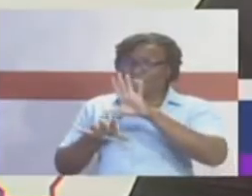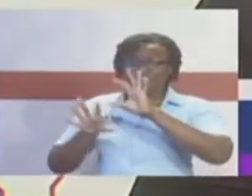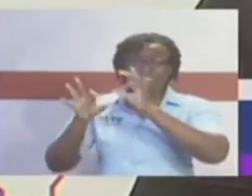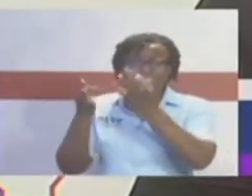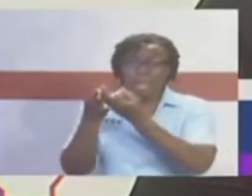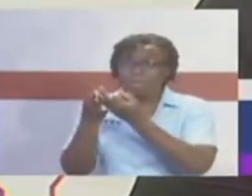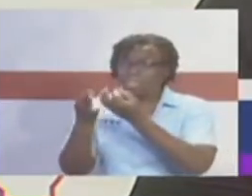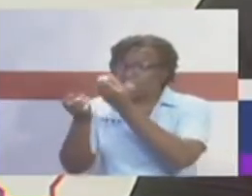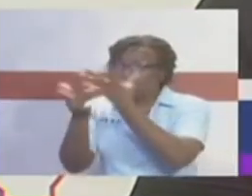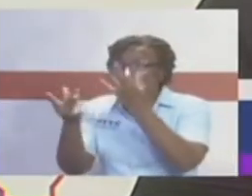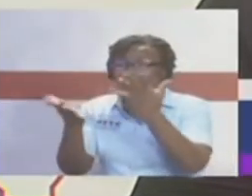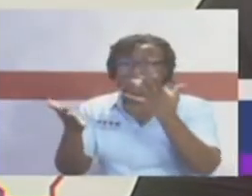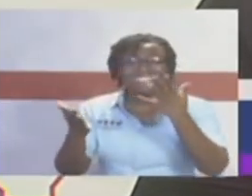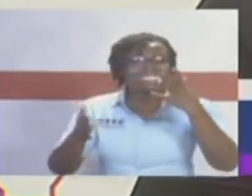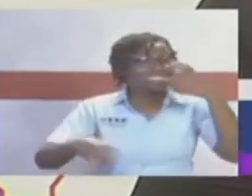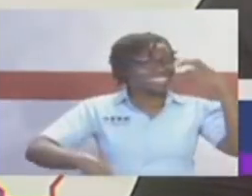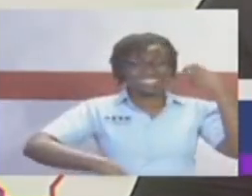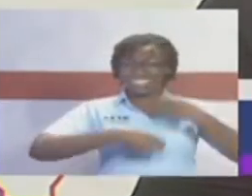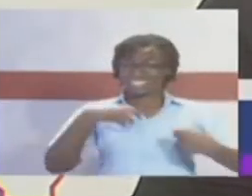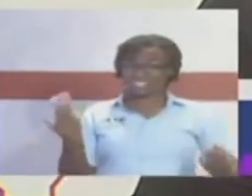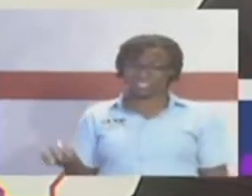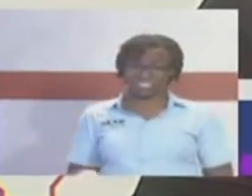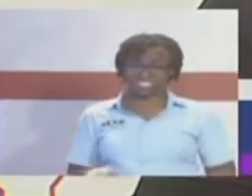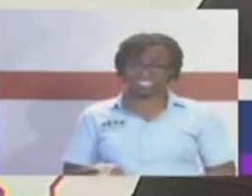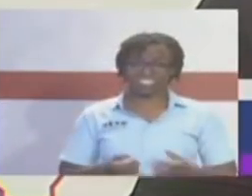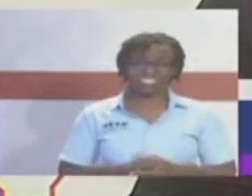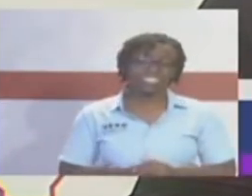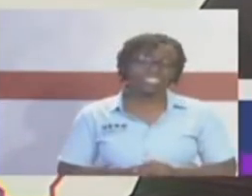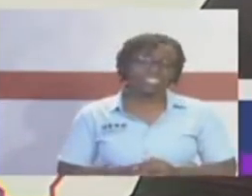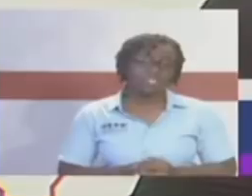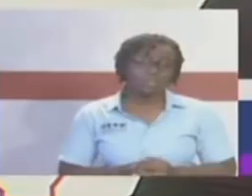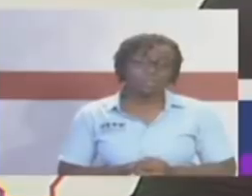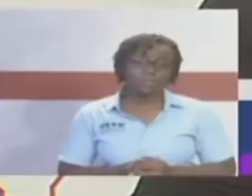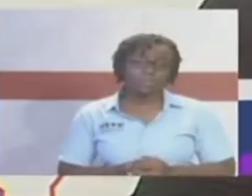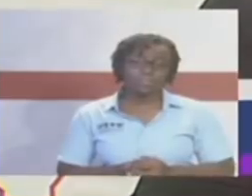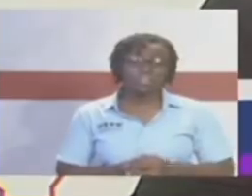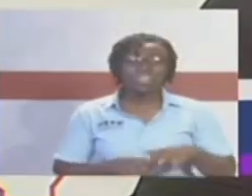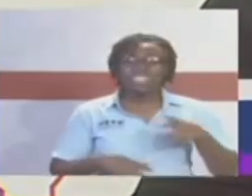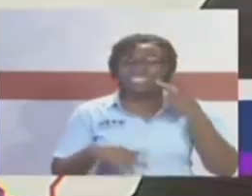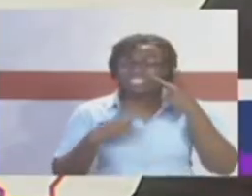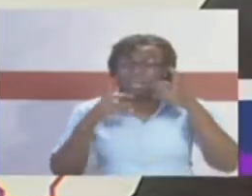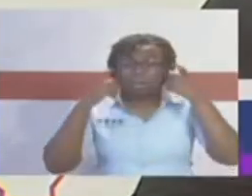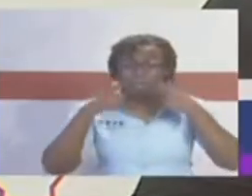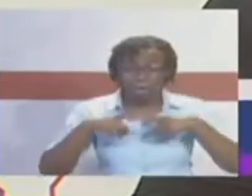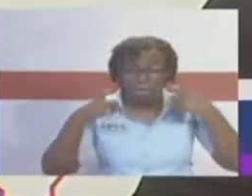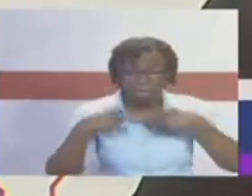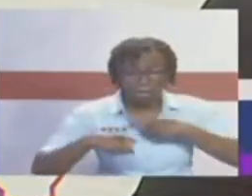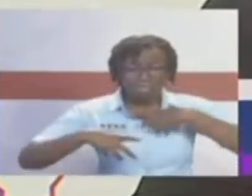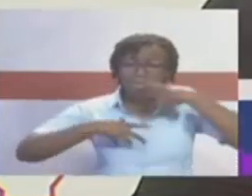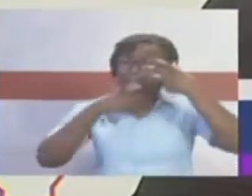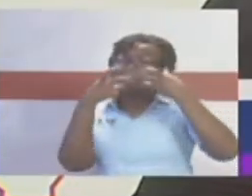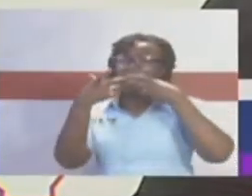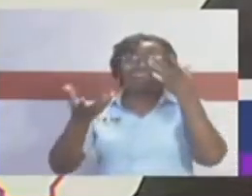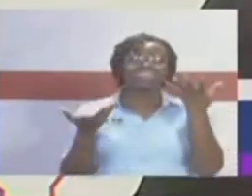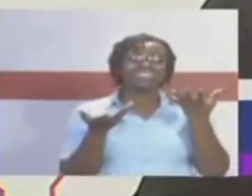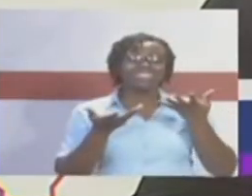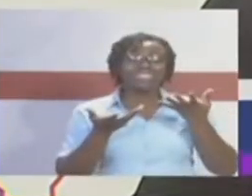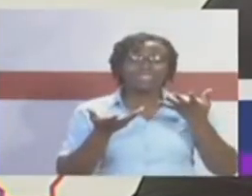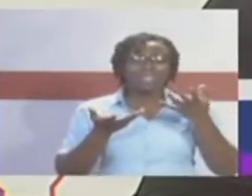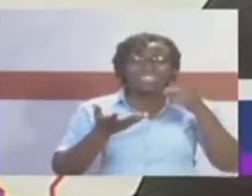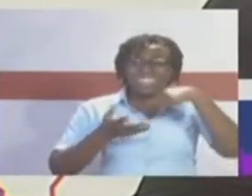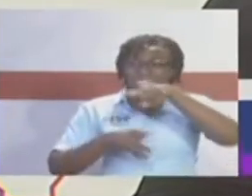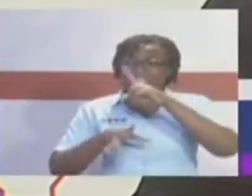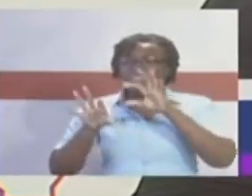unable to connect with relatives, is even harder. The weeping and wailing of anxious, grieving